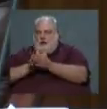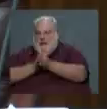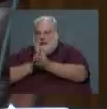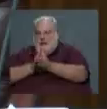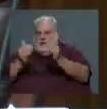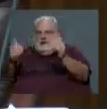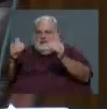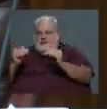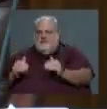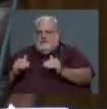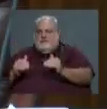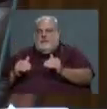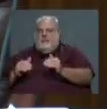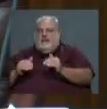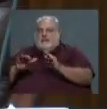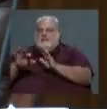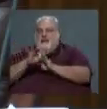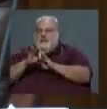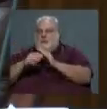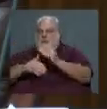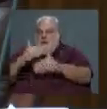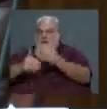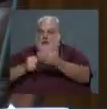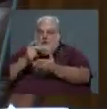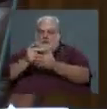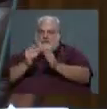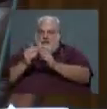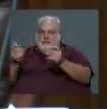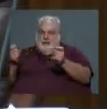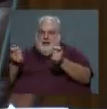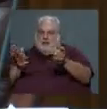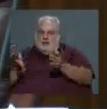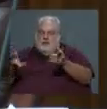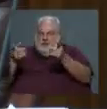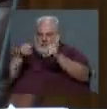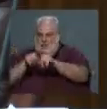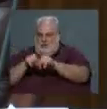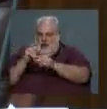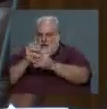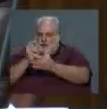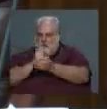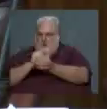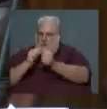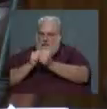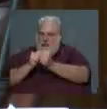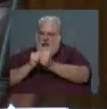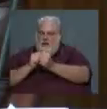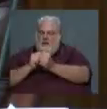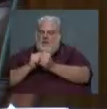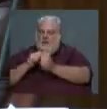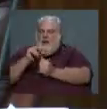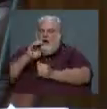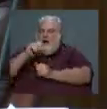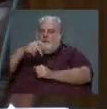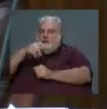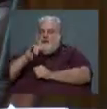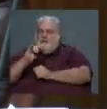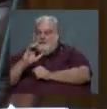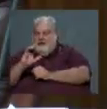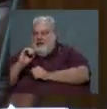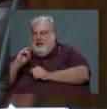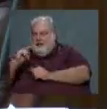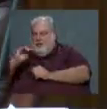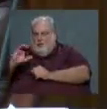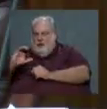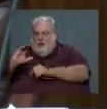dispense with the requirement of competitive selection process and authorize the city manager to enter into a contract with Optiv Security Incorporated for renewal of the annual